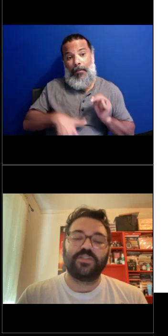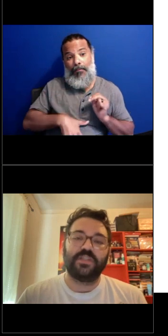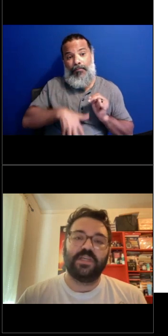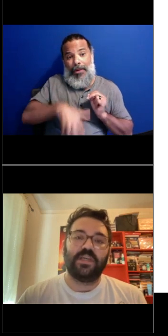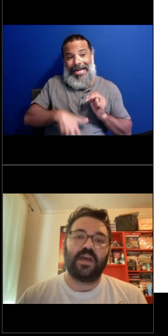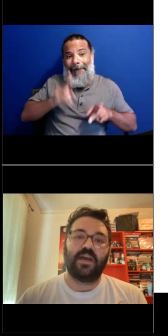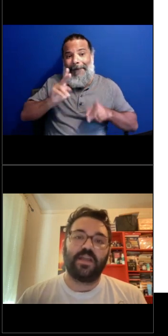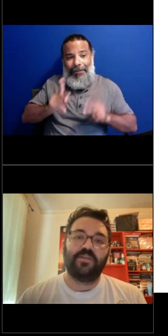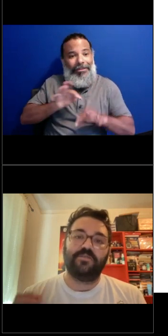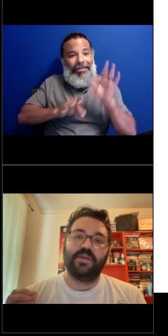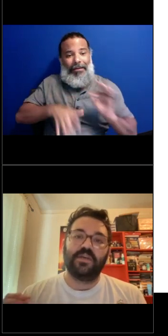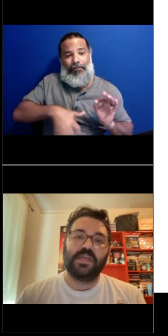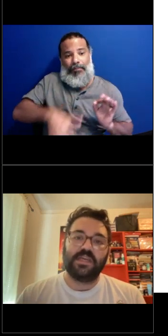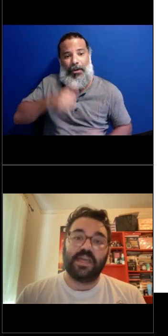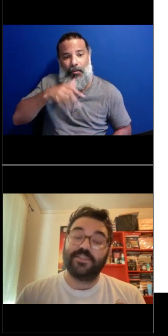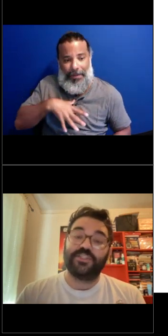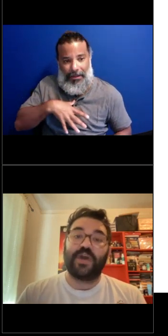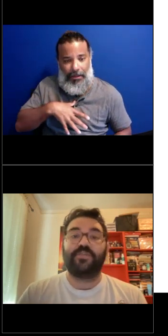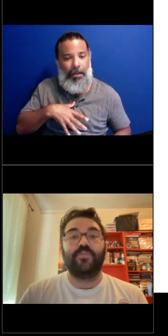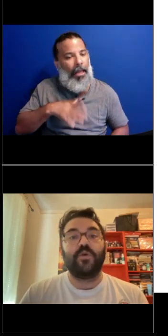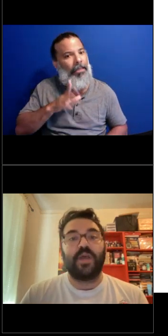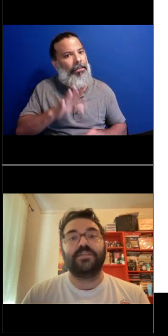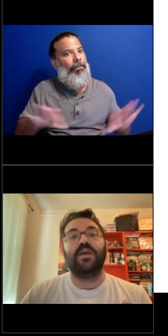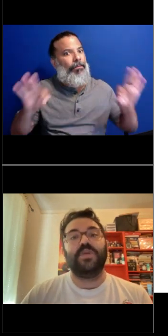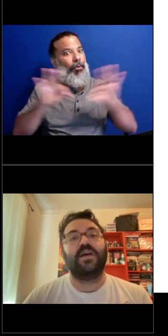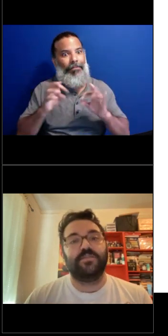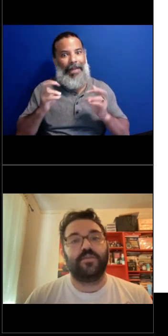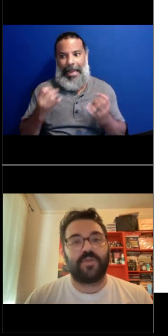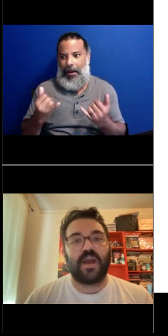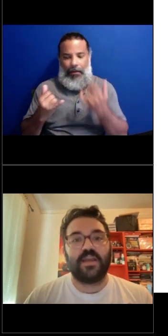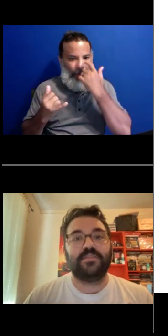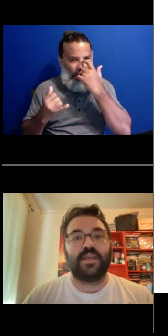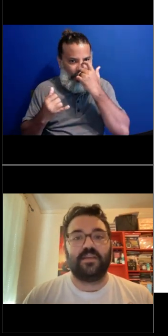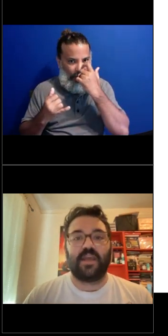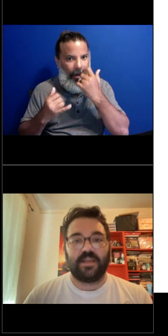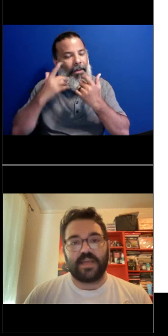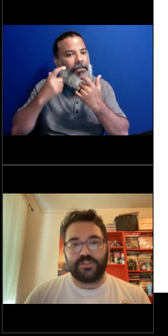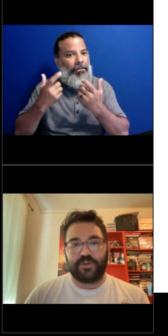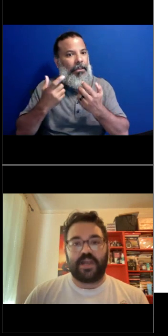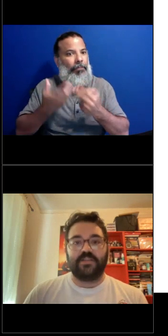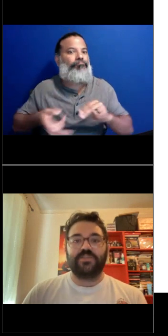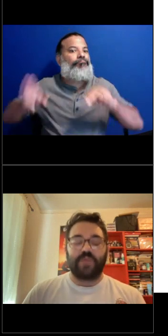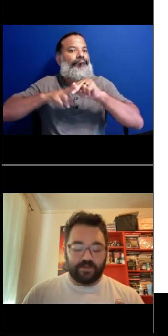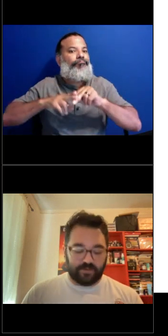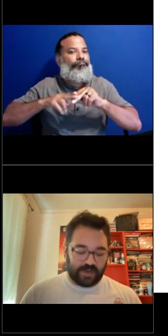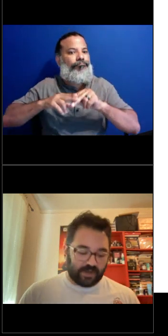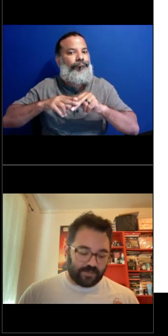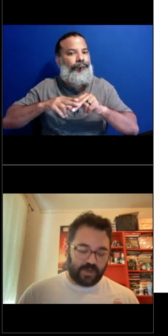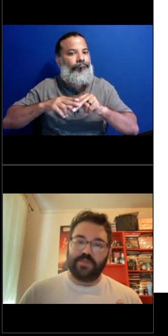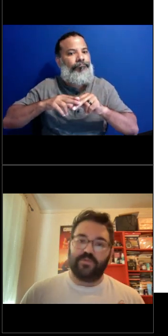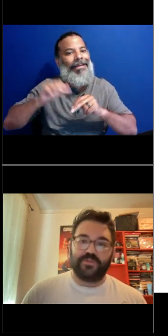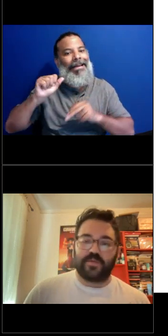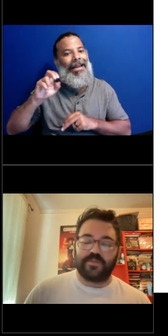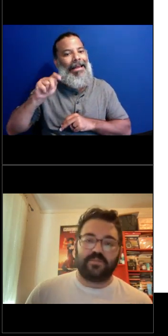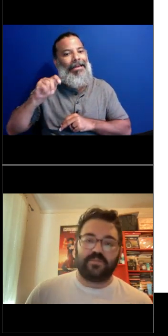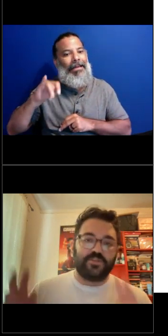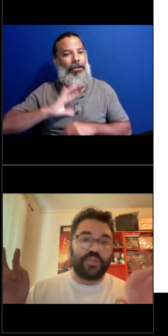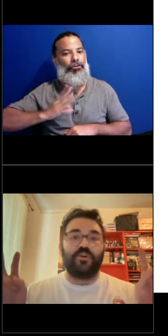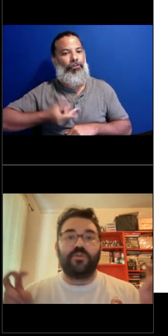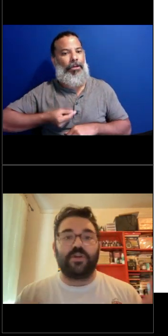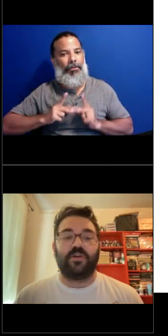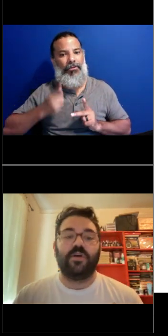an especially kind of key issue at the moment because of the rise in anti-trans rhetoric among people who describe